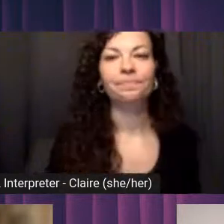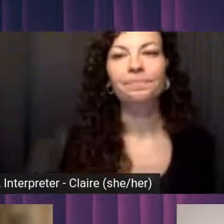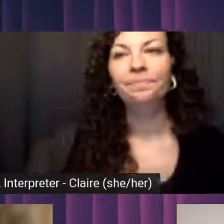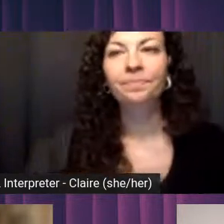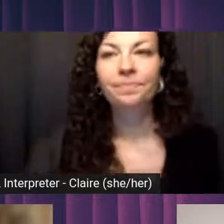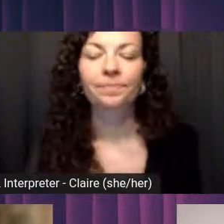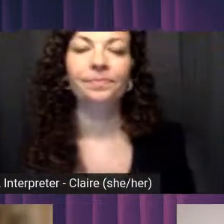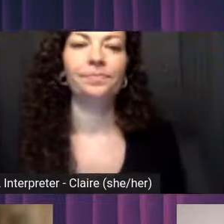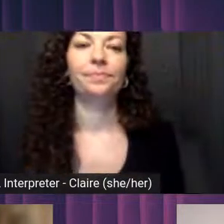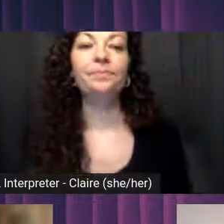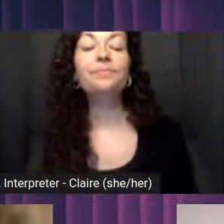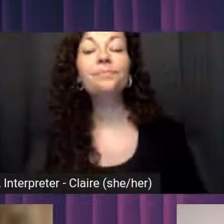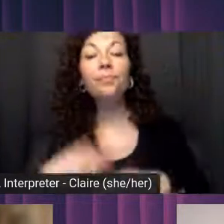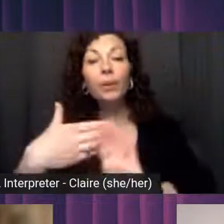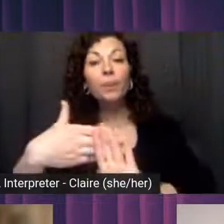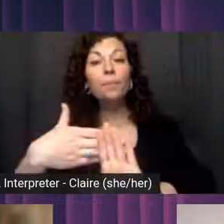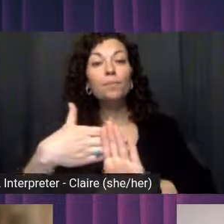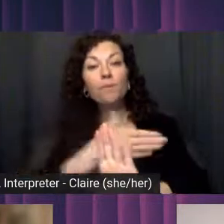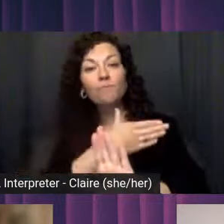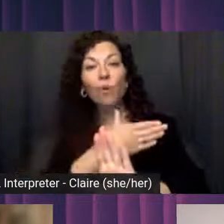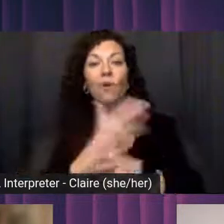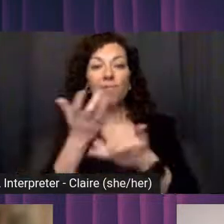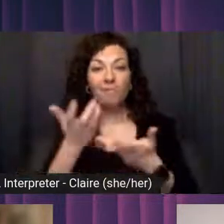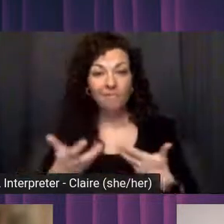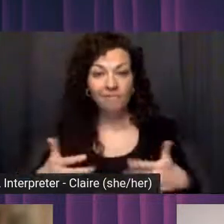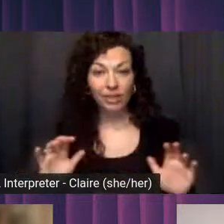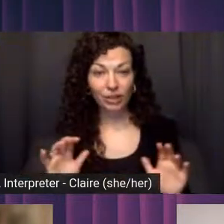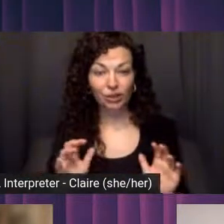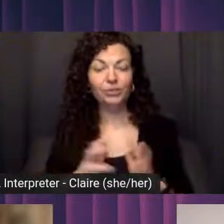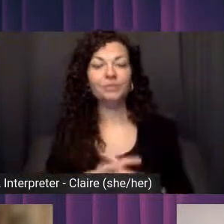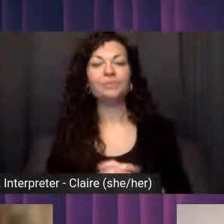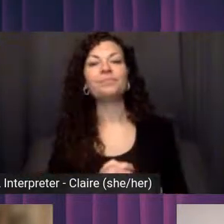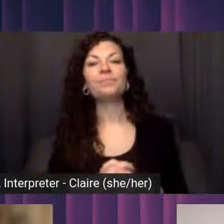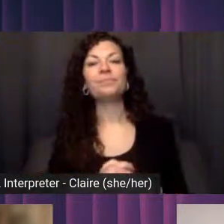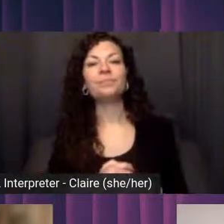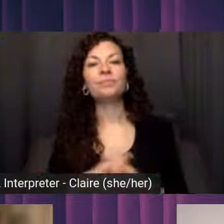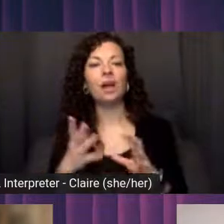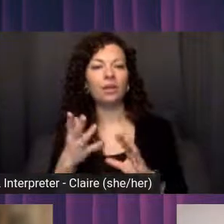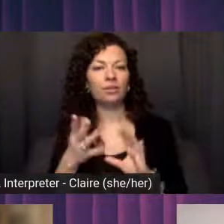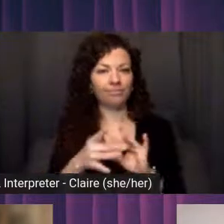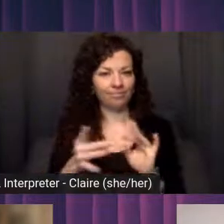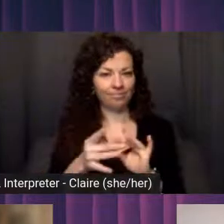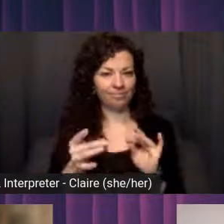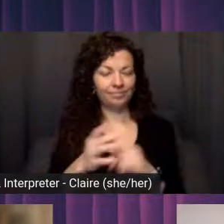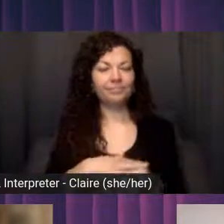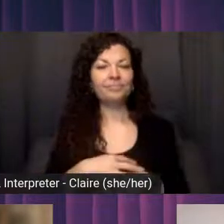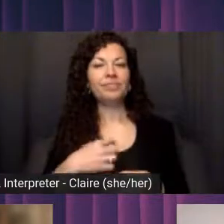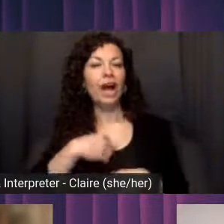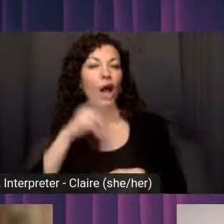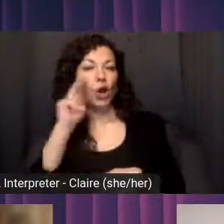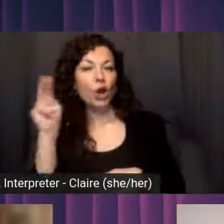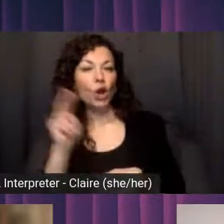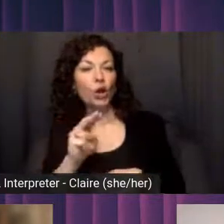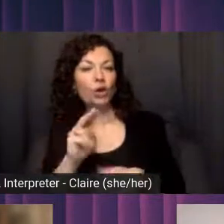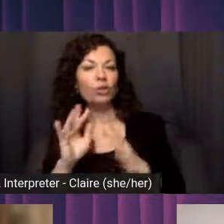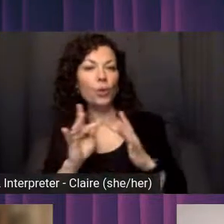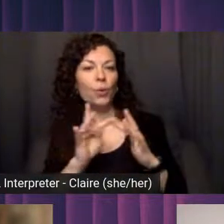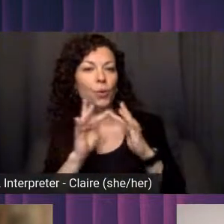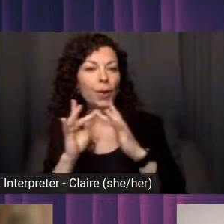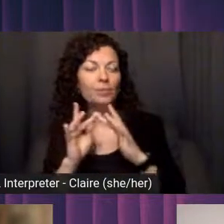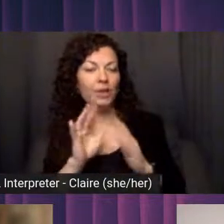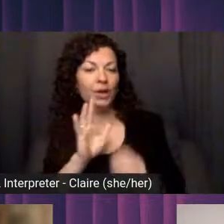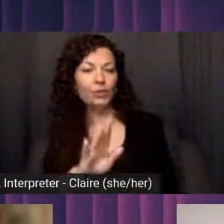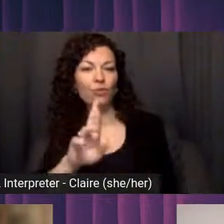for one thing I want to say, Renee, when I first looked at your website, I got so excited with this image of the